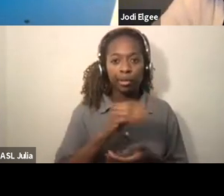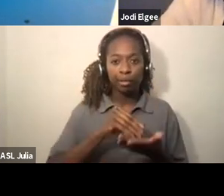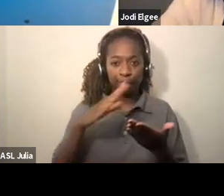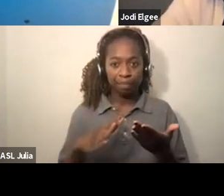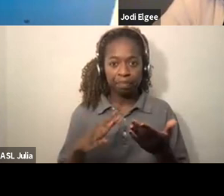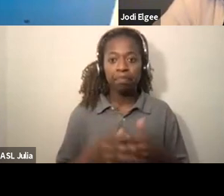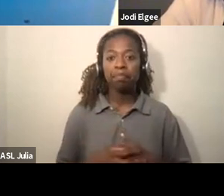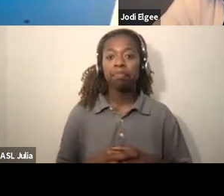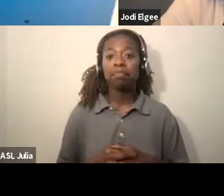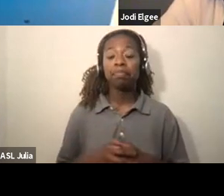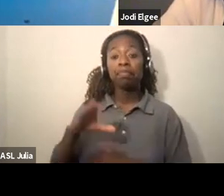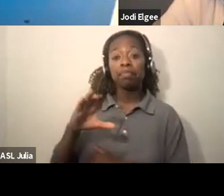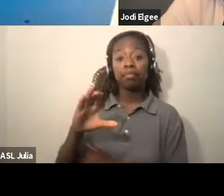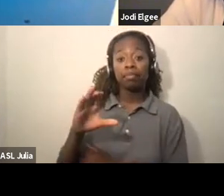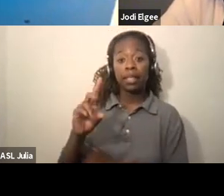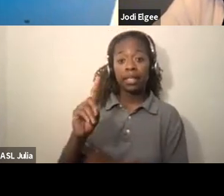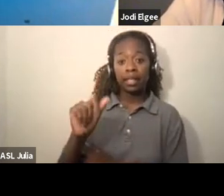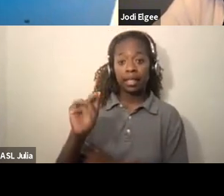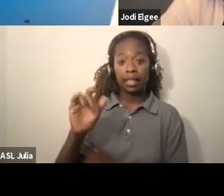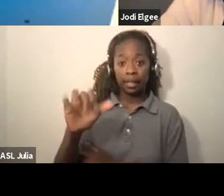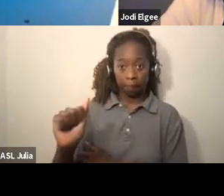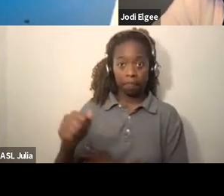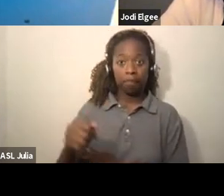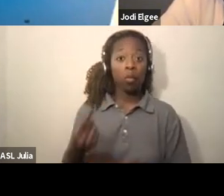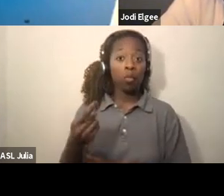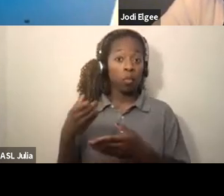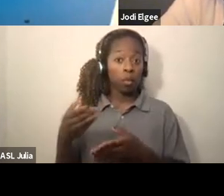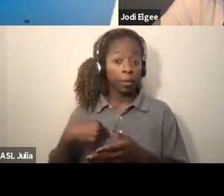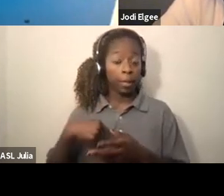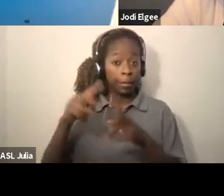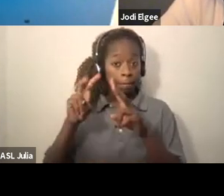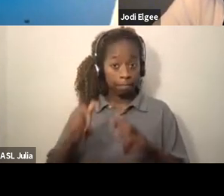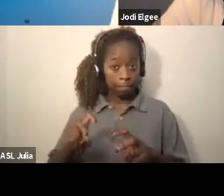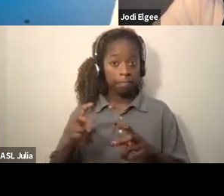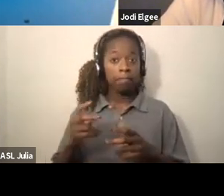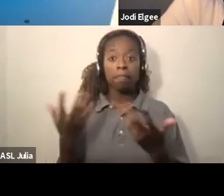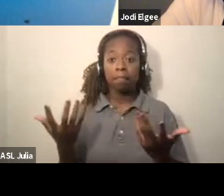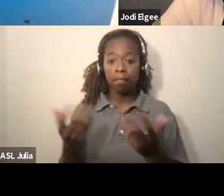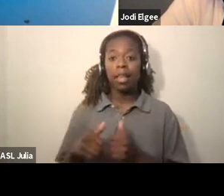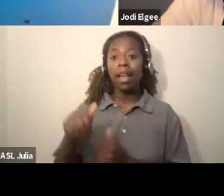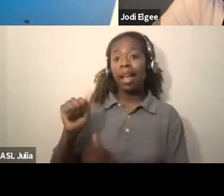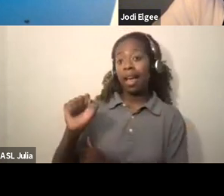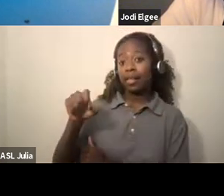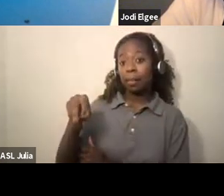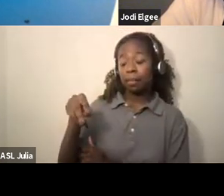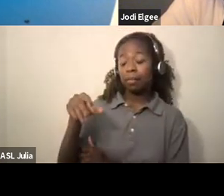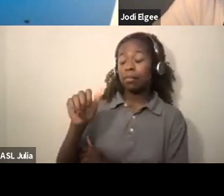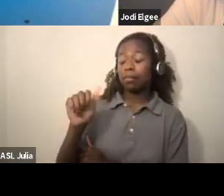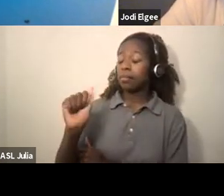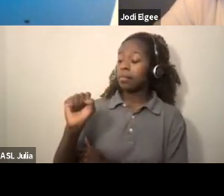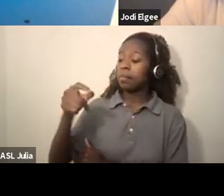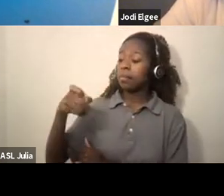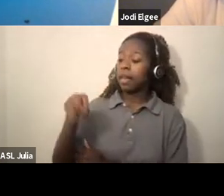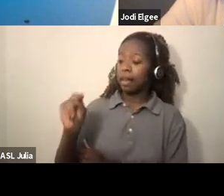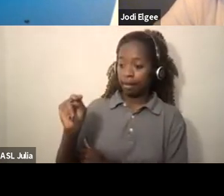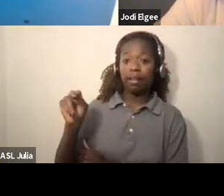i thank you for the question um so one of the ways that we look at that is um we have data that comes out of aspen that can be drilled down